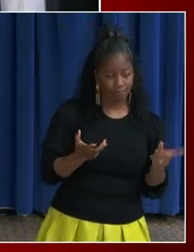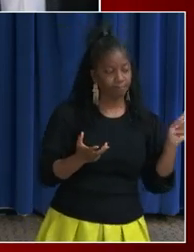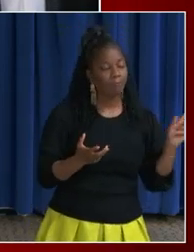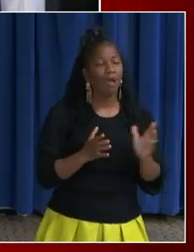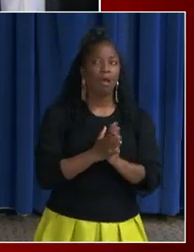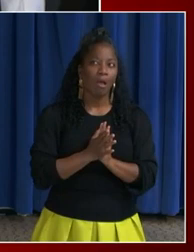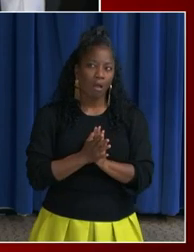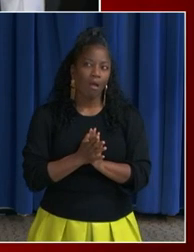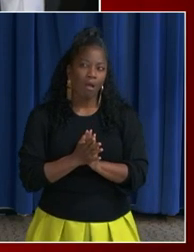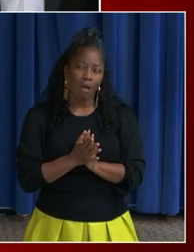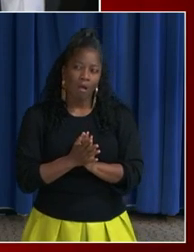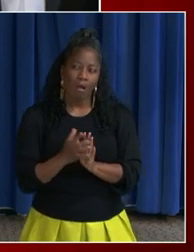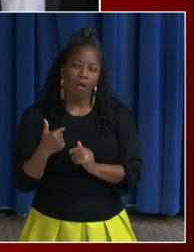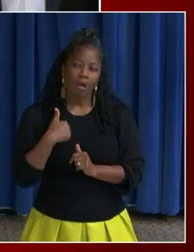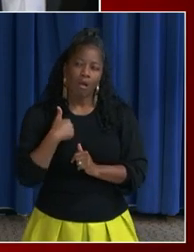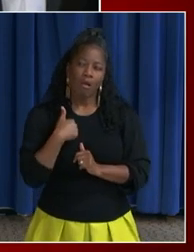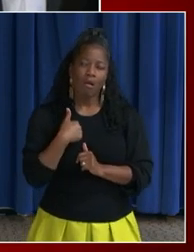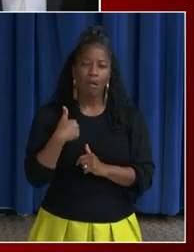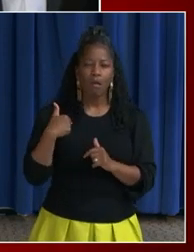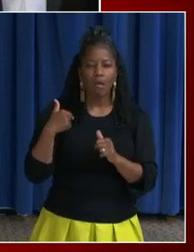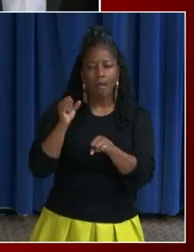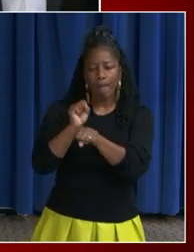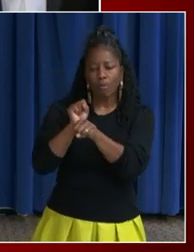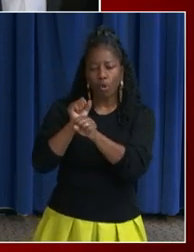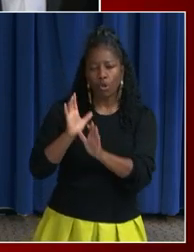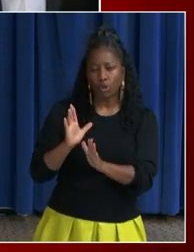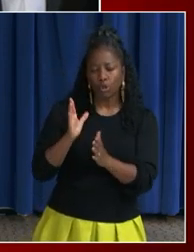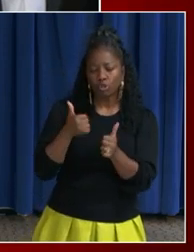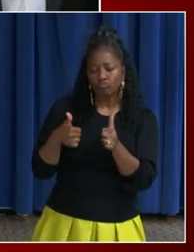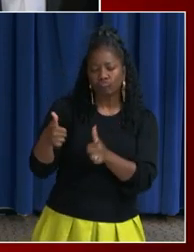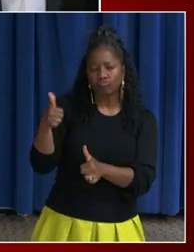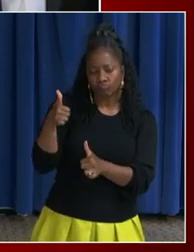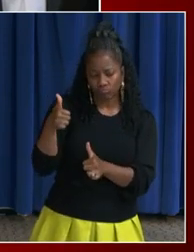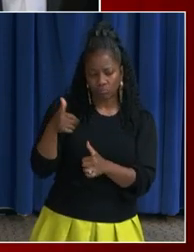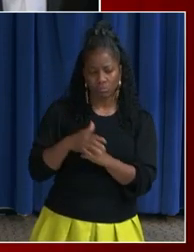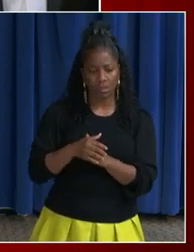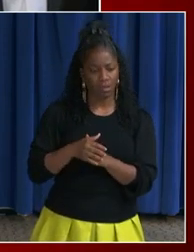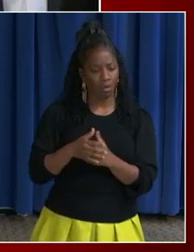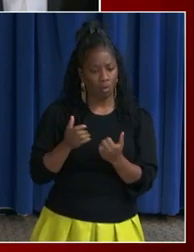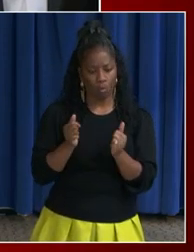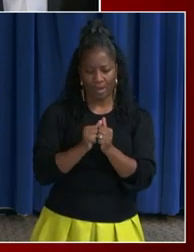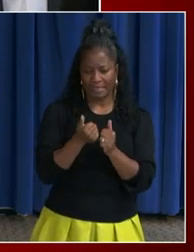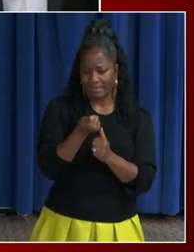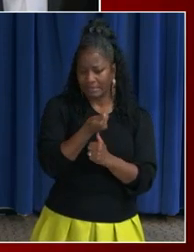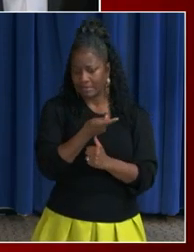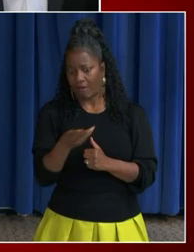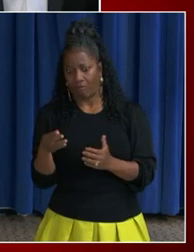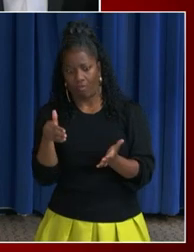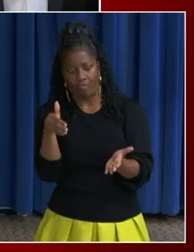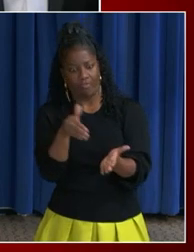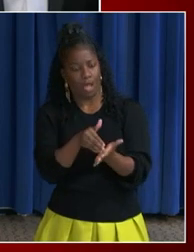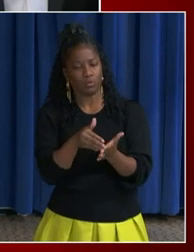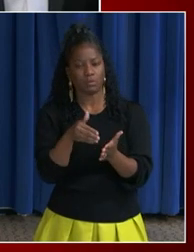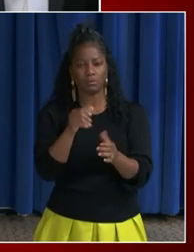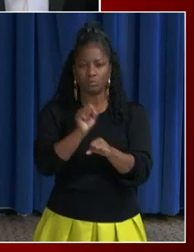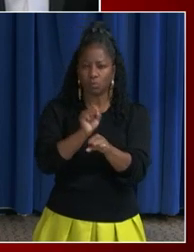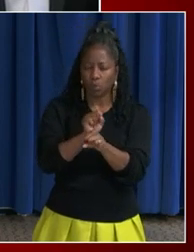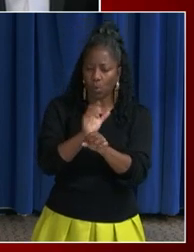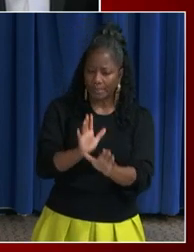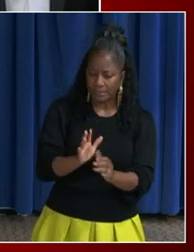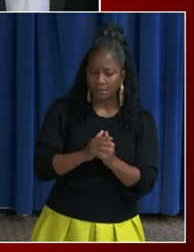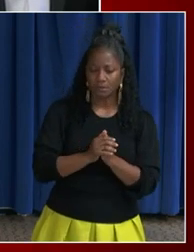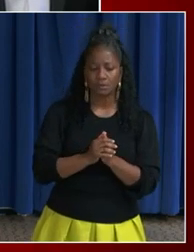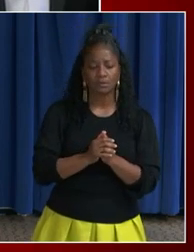As an employer, it starts with an employer, and as an employer of several thousand employees, our mayor has made